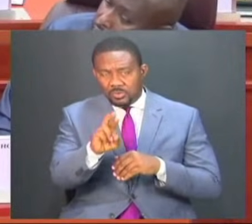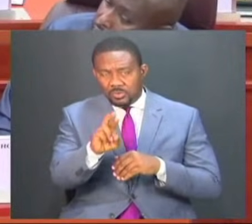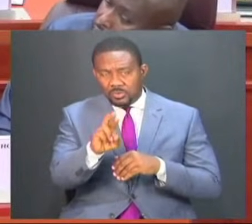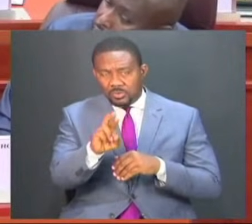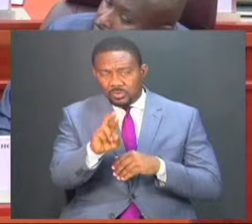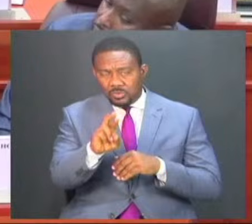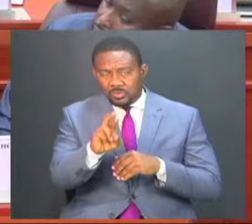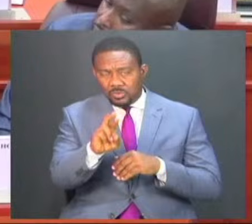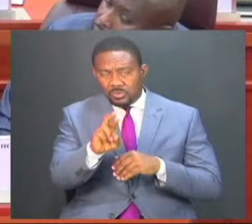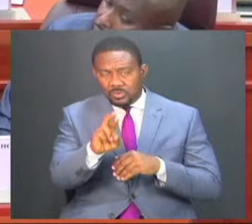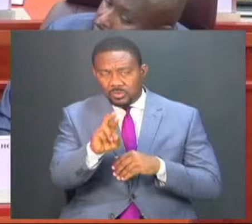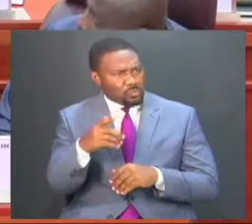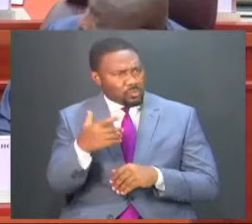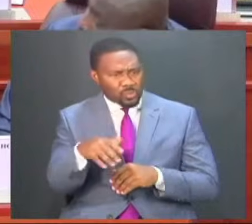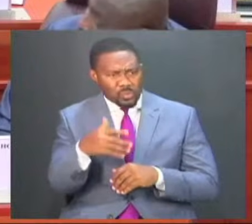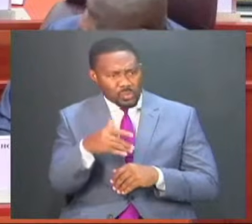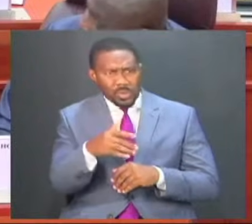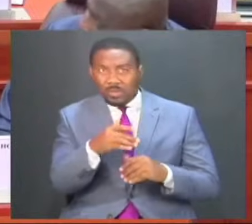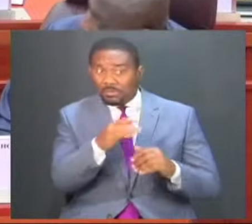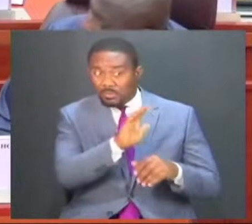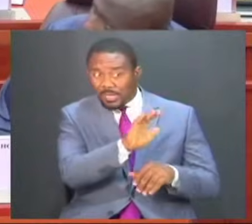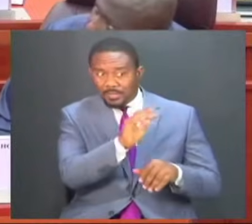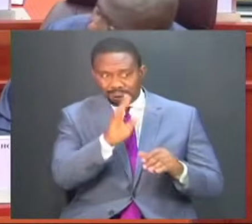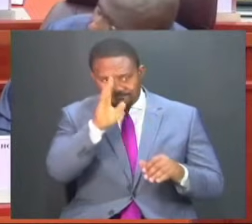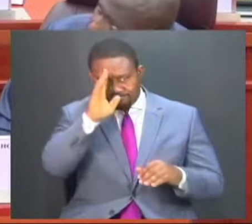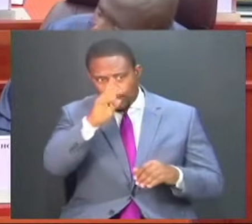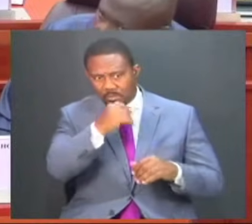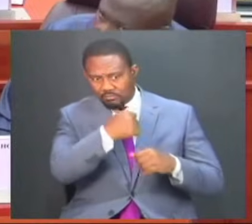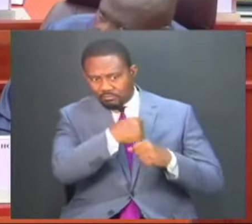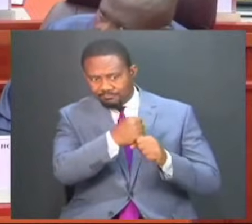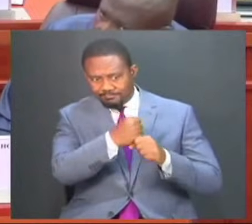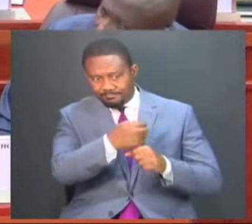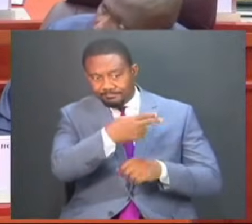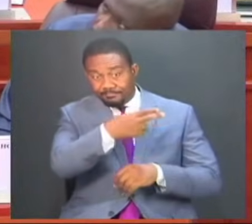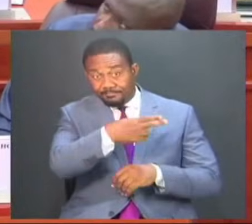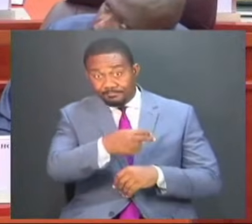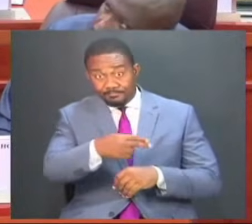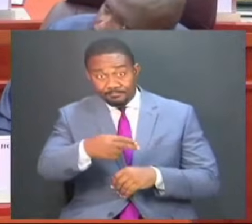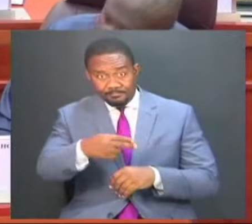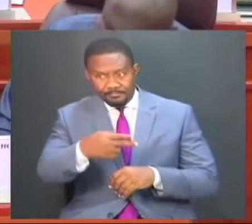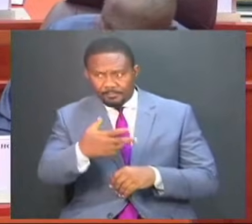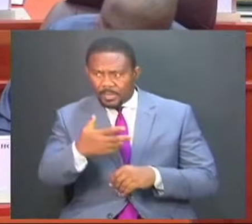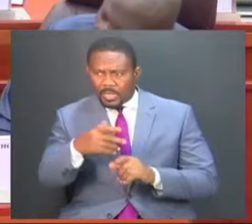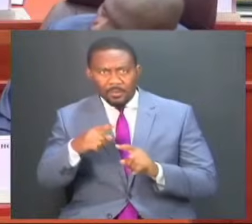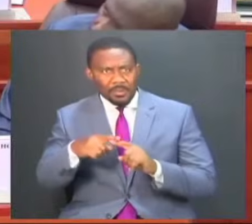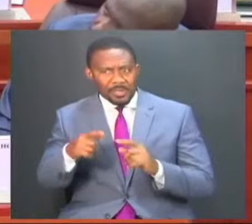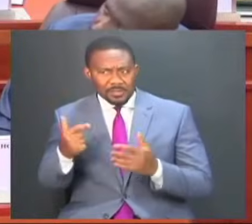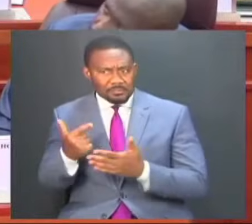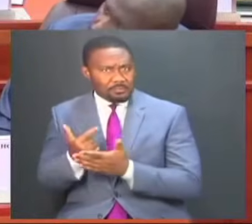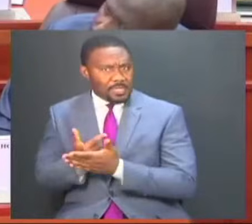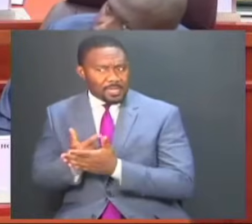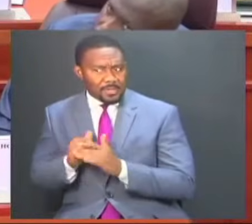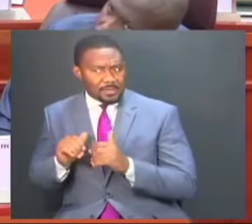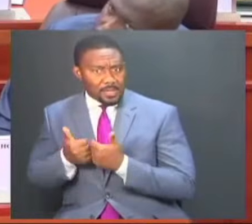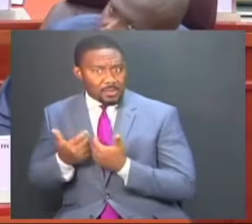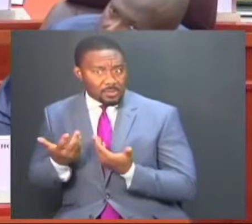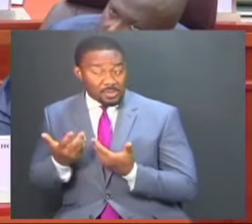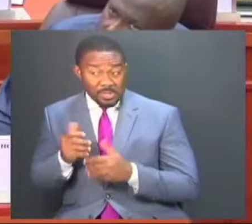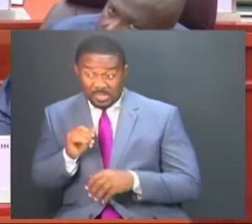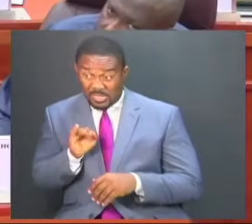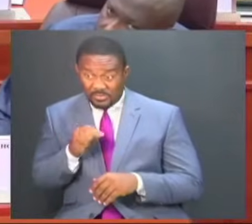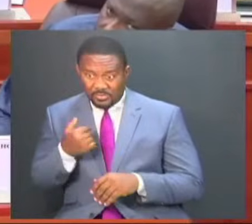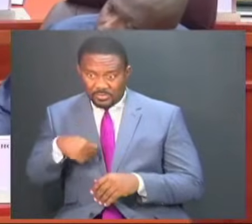Ministry of Energy and Green Transition. If we are withdrawing this agreement, we should be looking at how we can